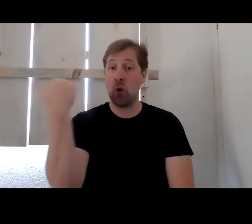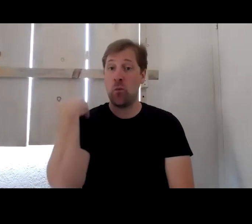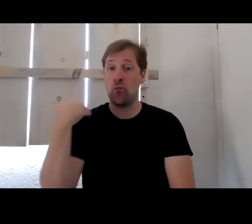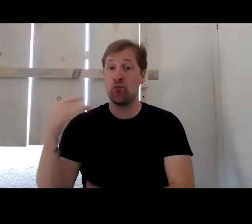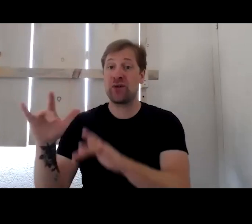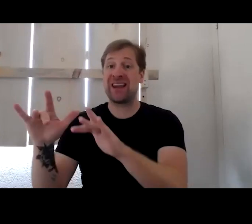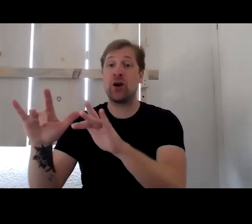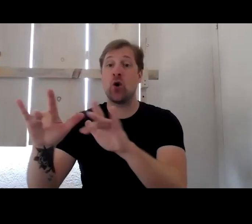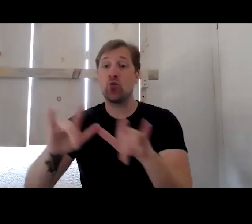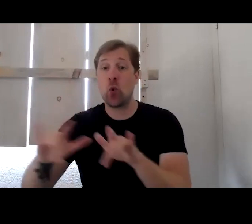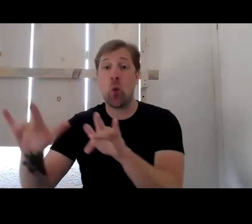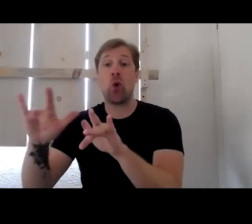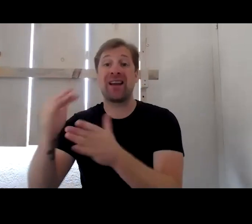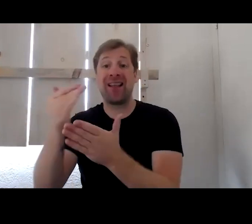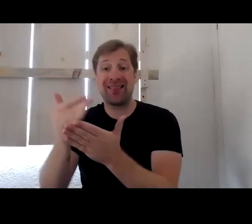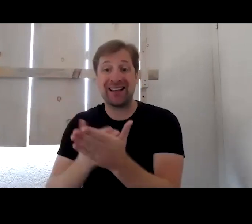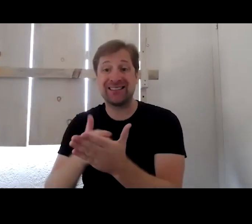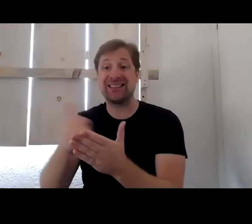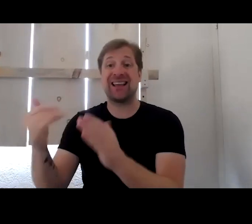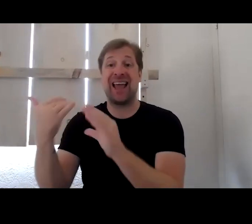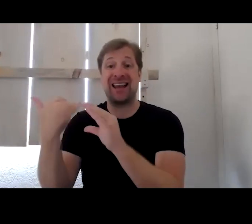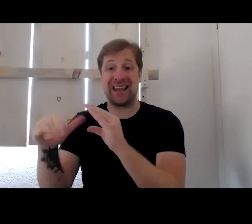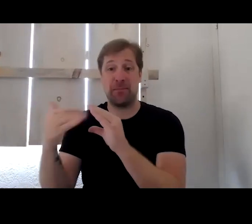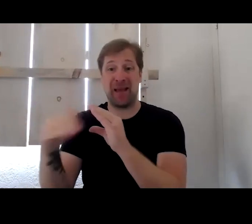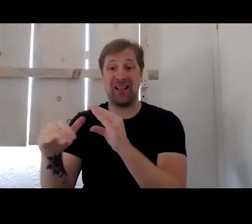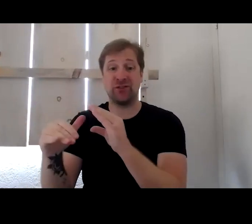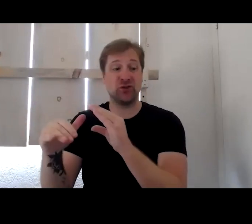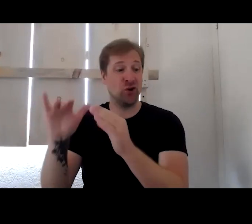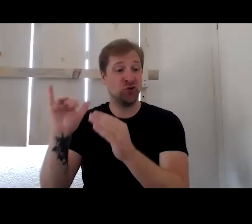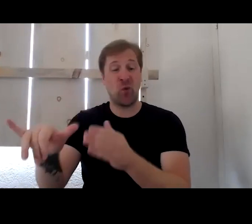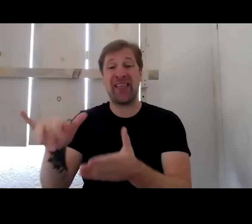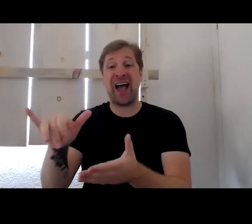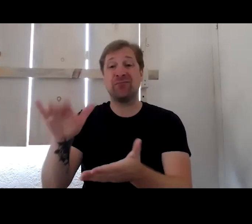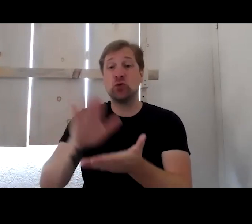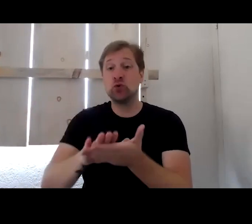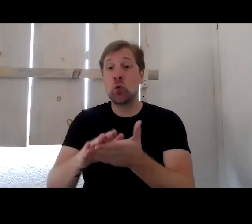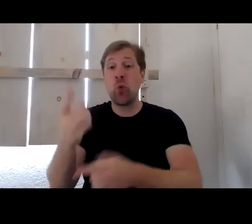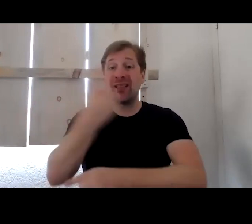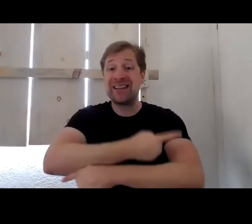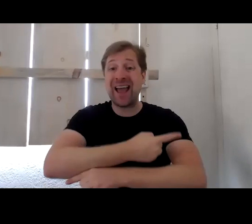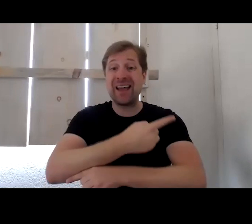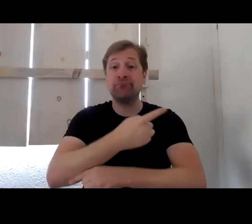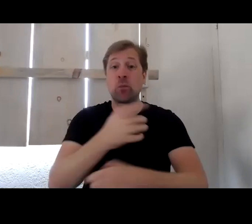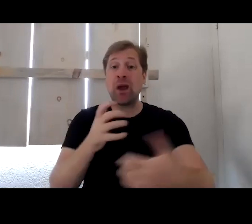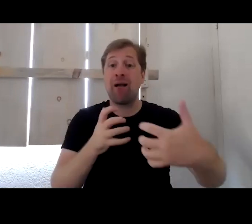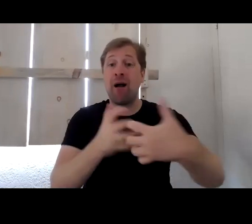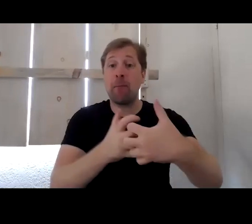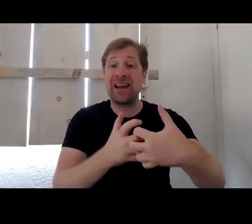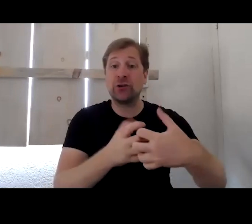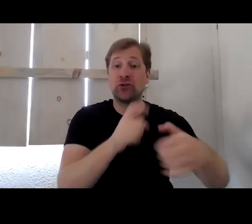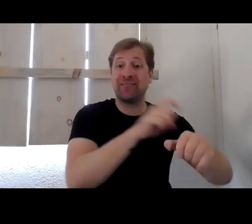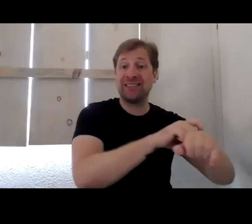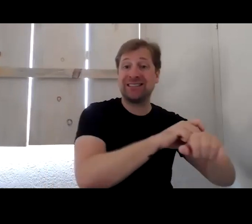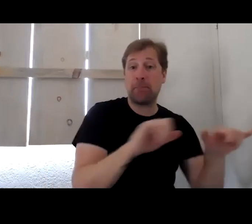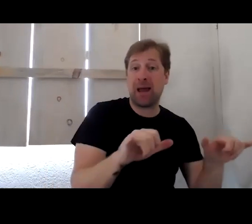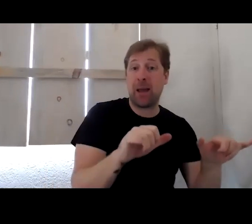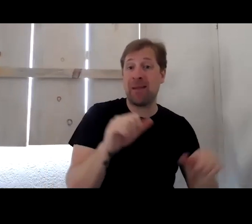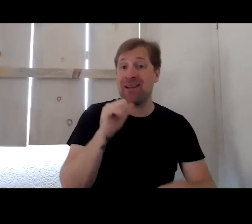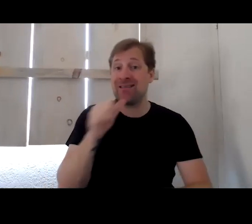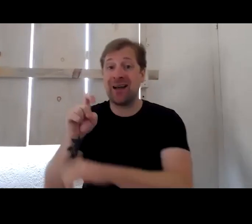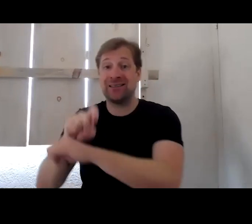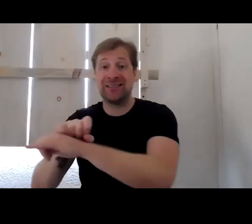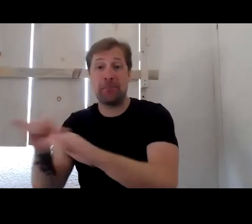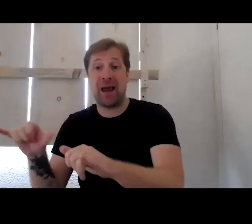email correspondence. So during the school day, there's going to be a mix of synchronous and asynchronous